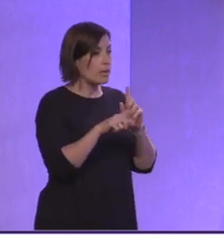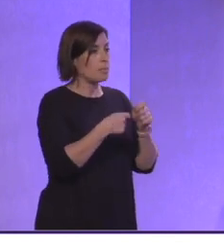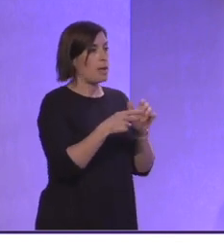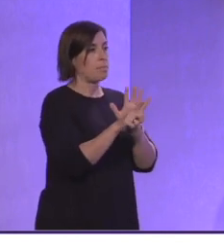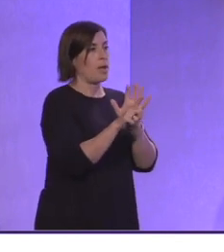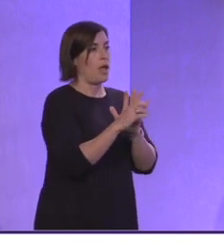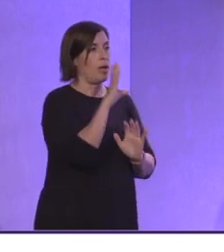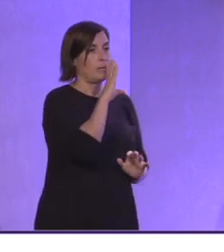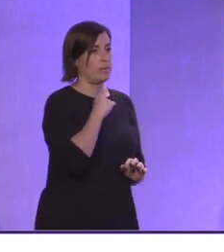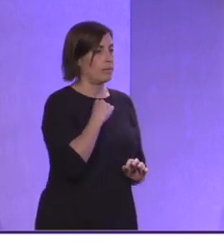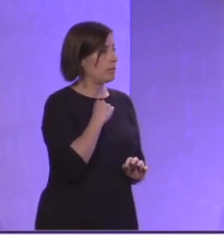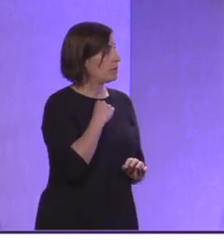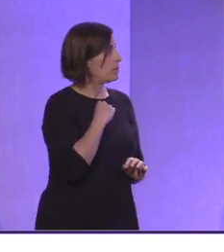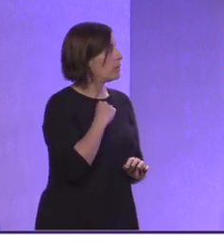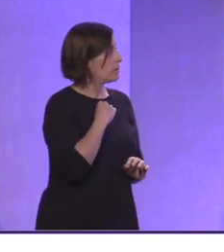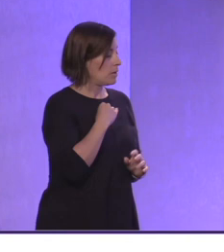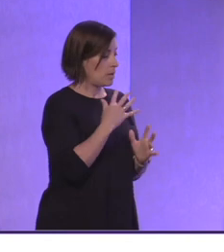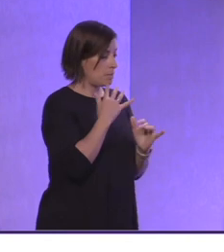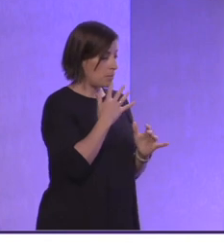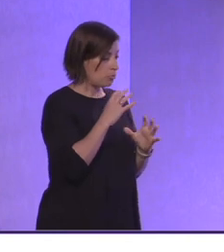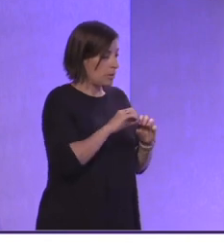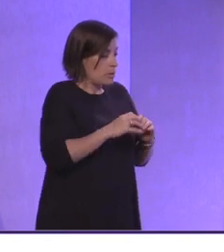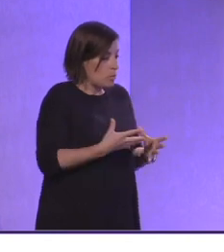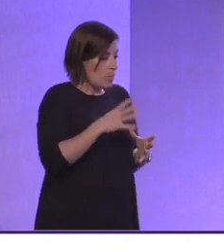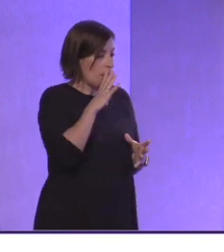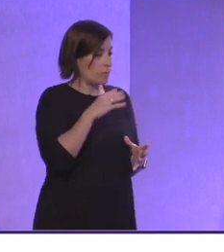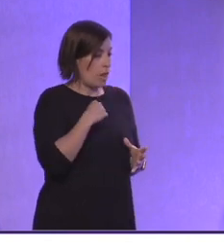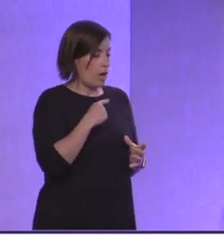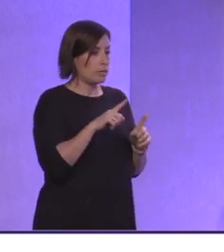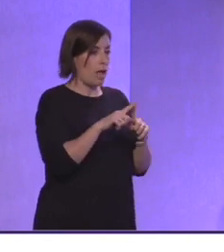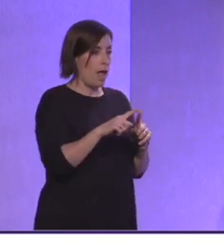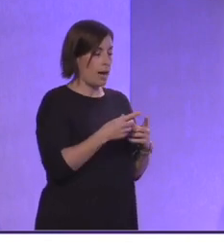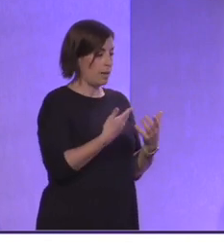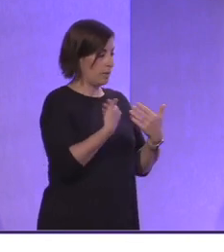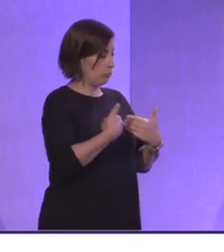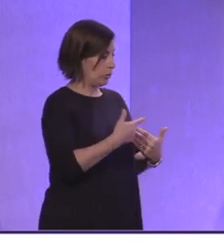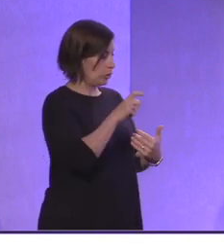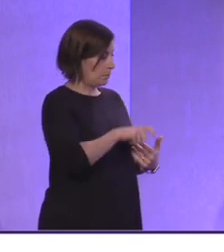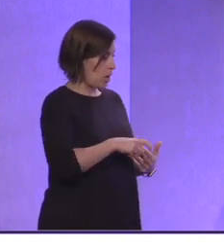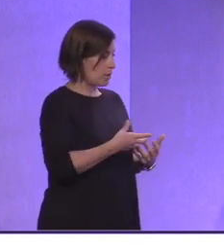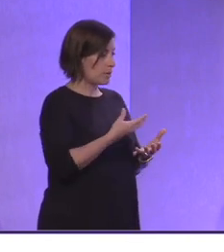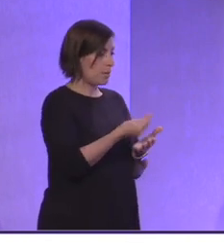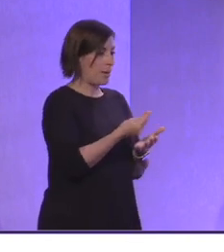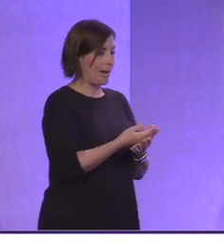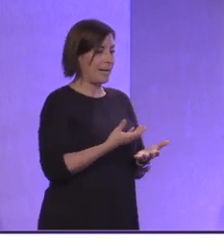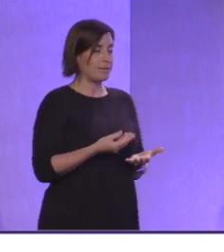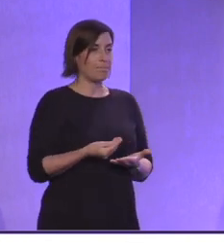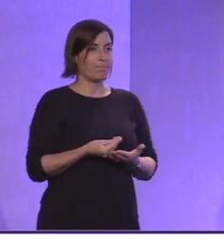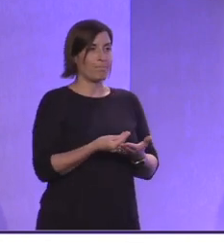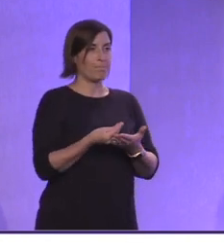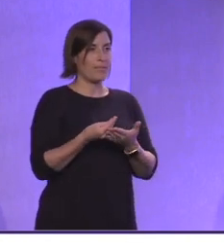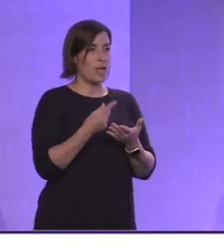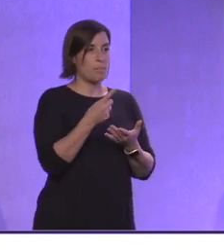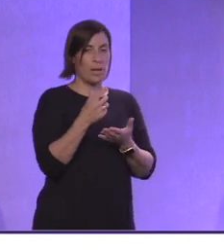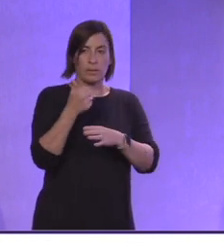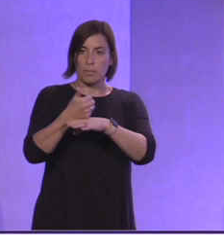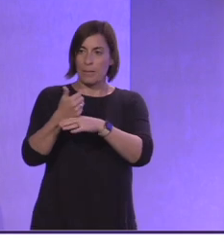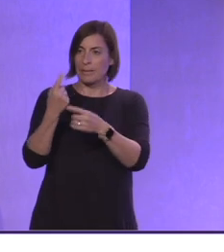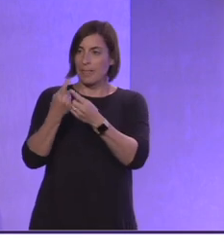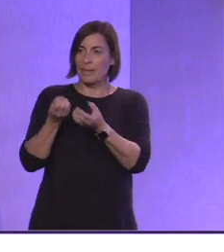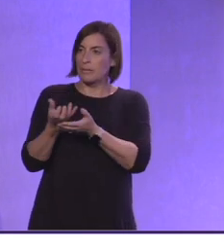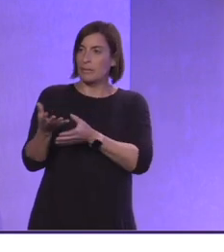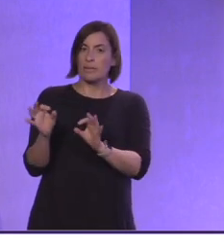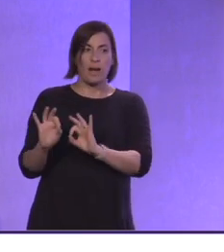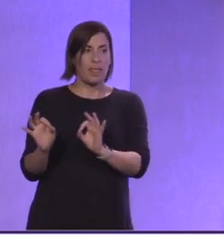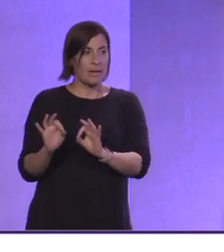problems. Monitoring without alerts is like a wealthy person sitting on loads of money and not spending even on basic essentials.